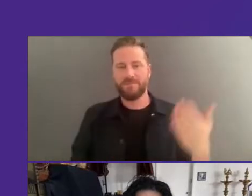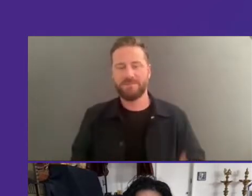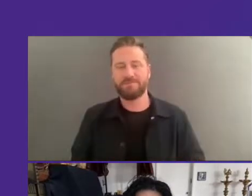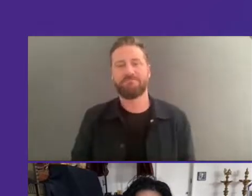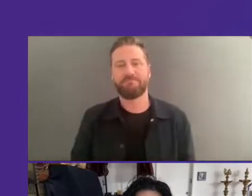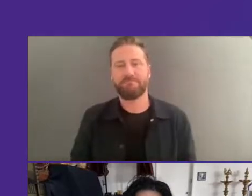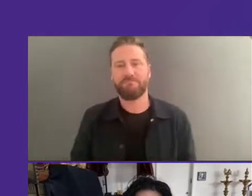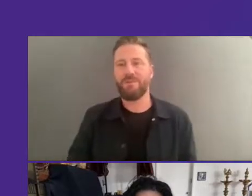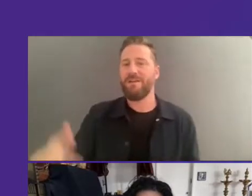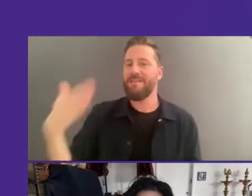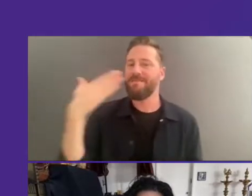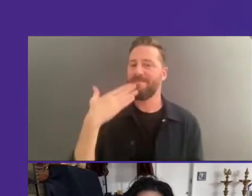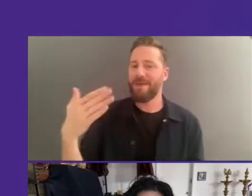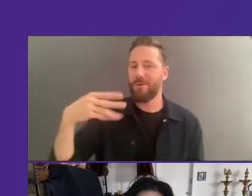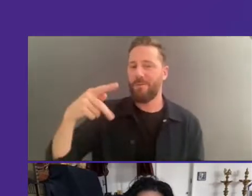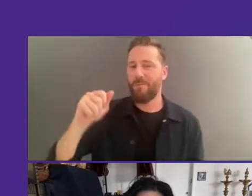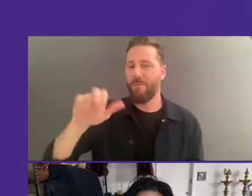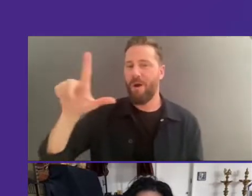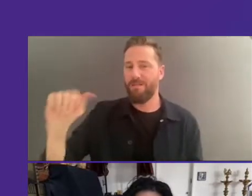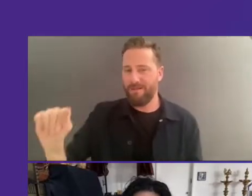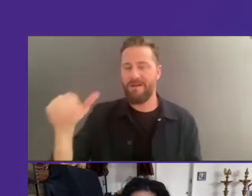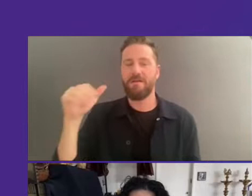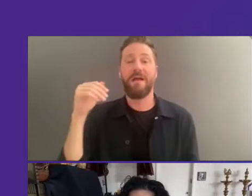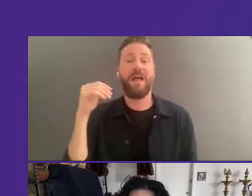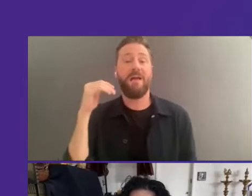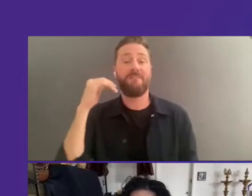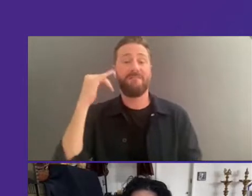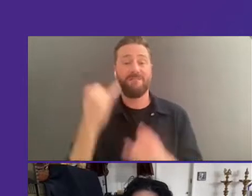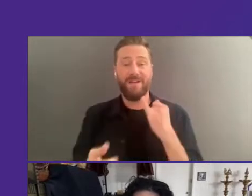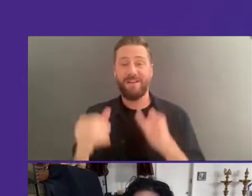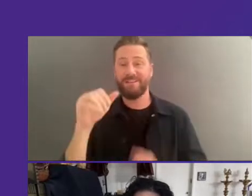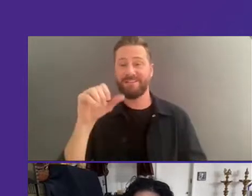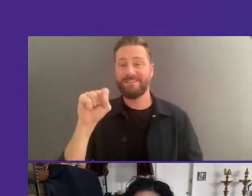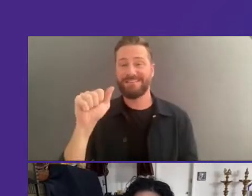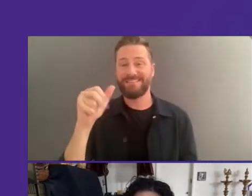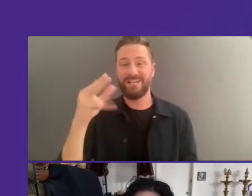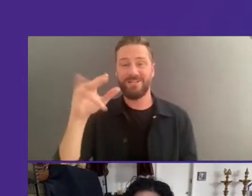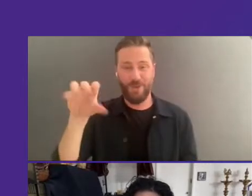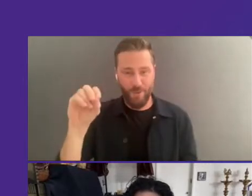Right, thank you, Paula. And finally, Sachiyo.